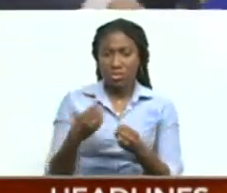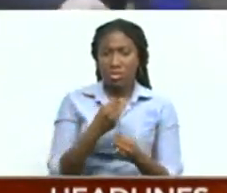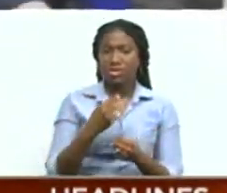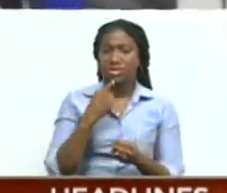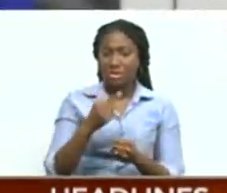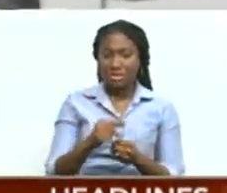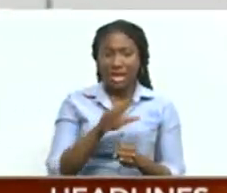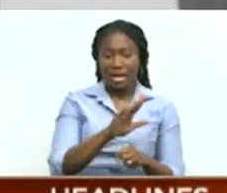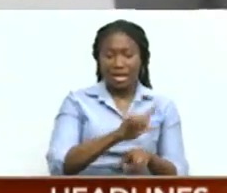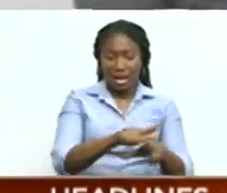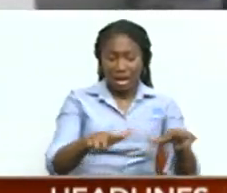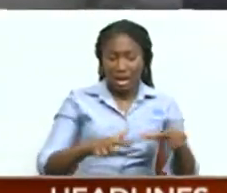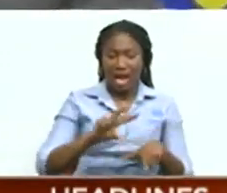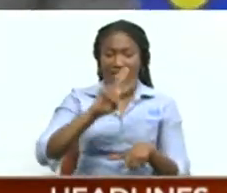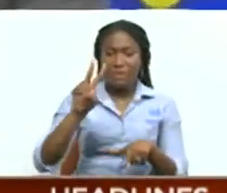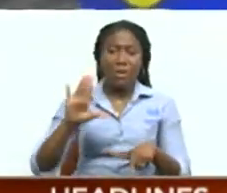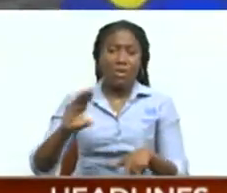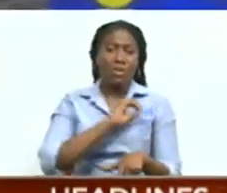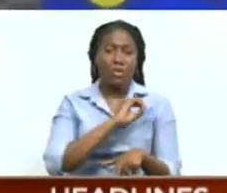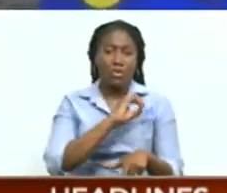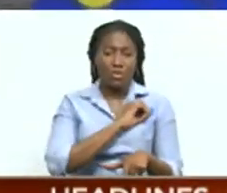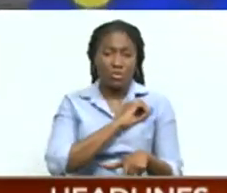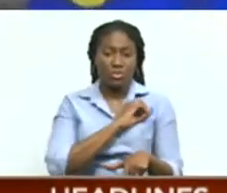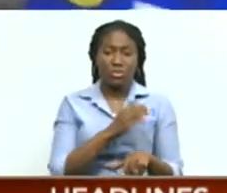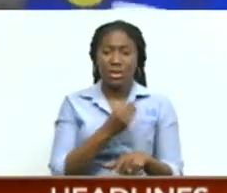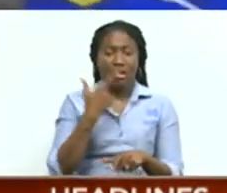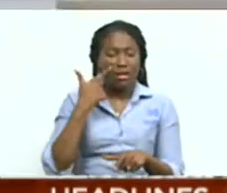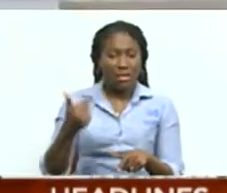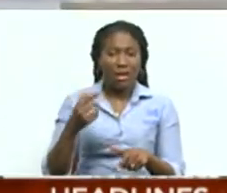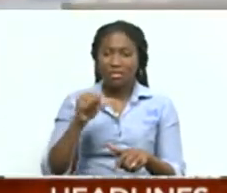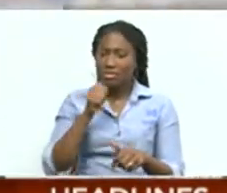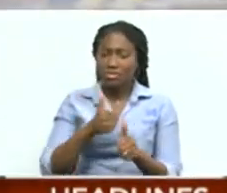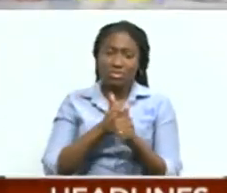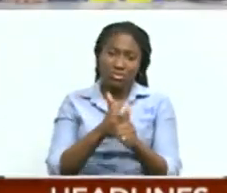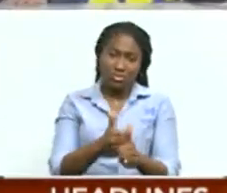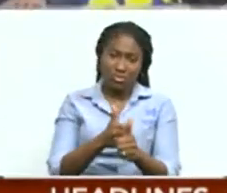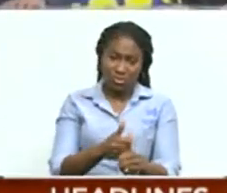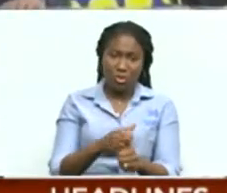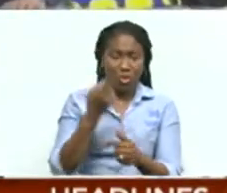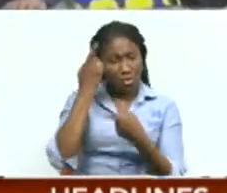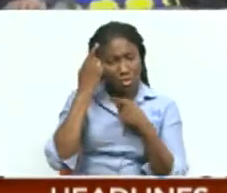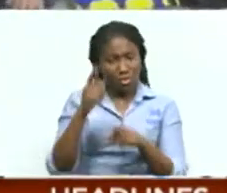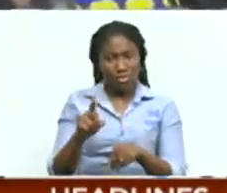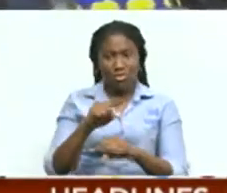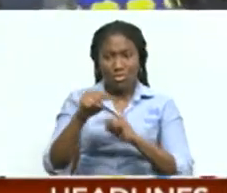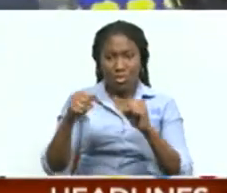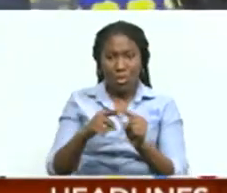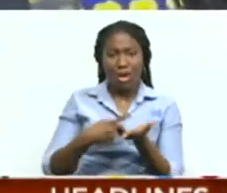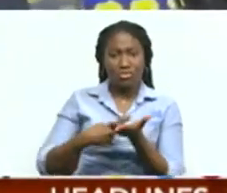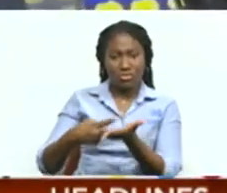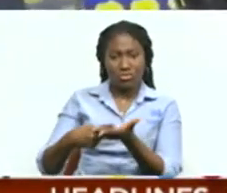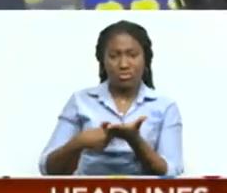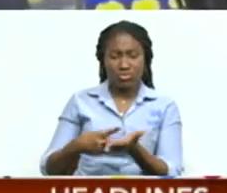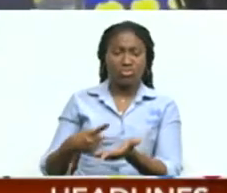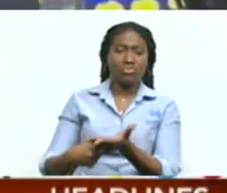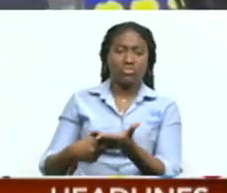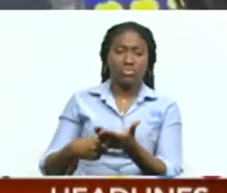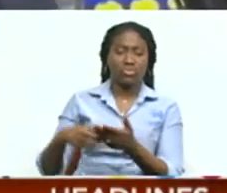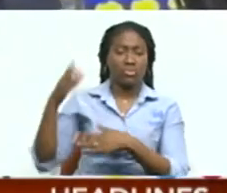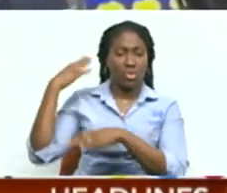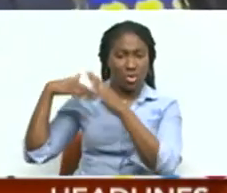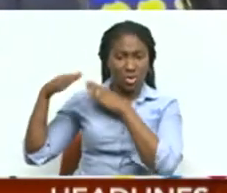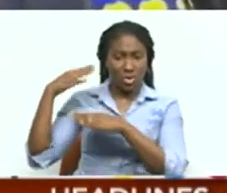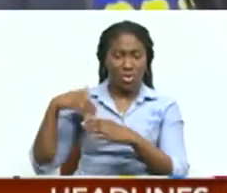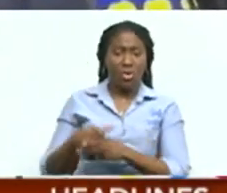belongs to Venezuela, a move that contradicts the principles established during the discussions at Argyle and in